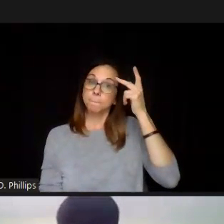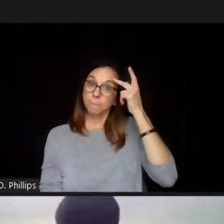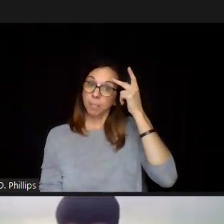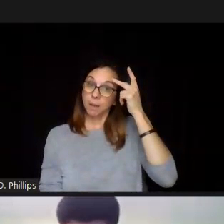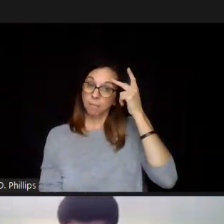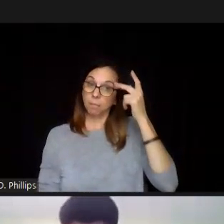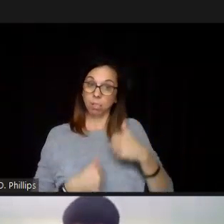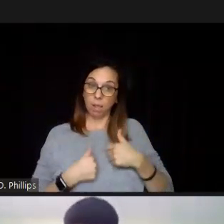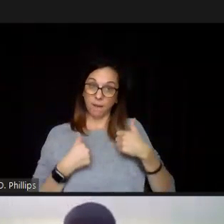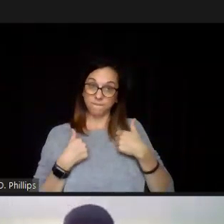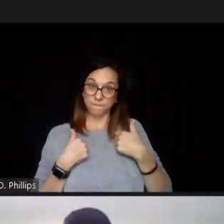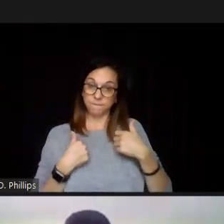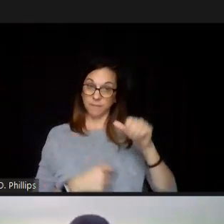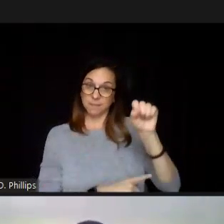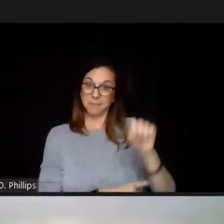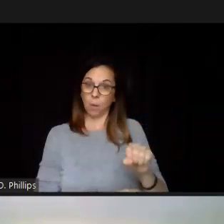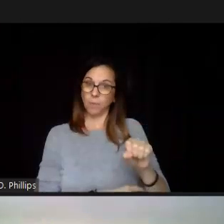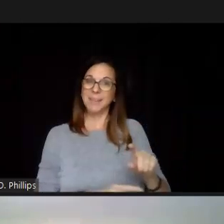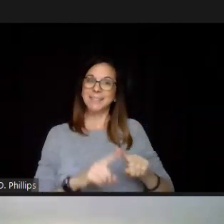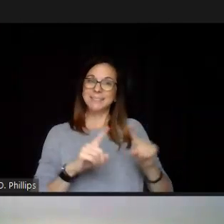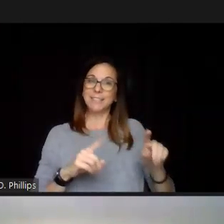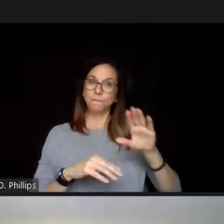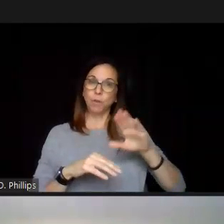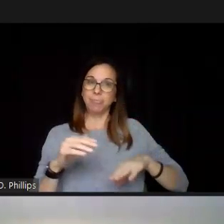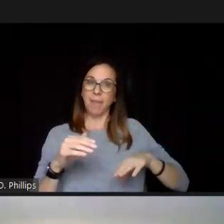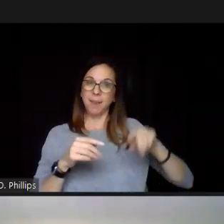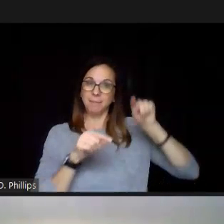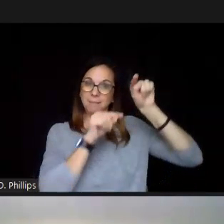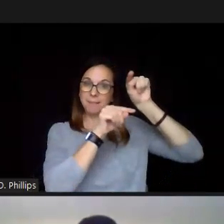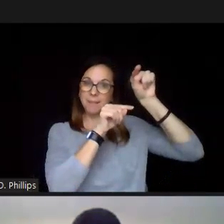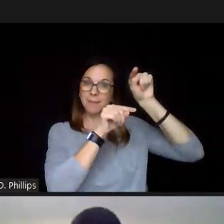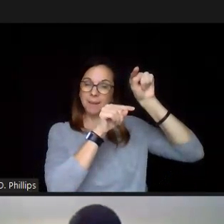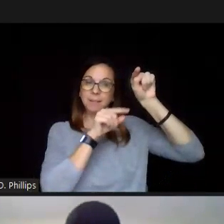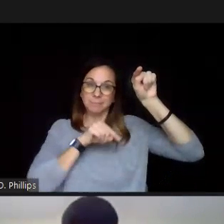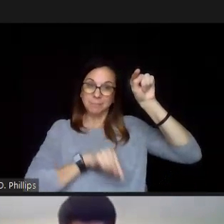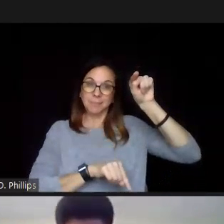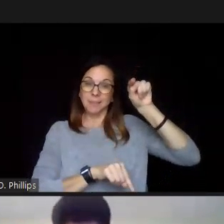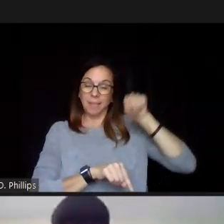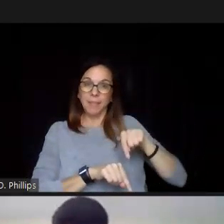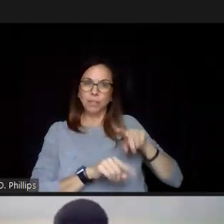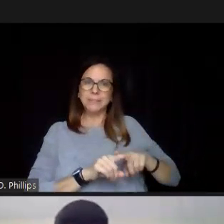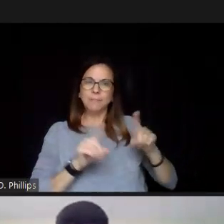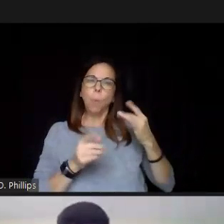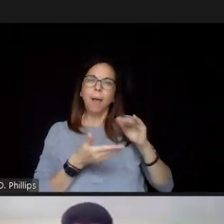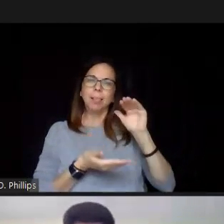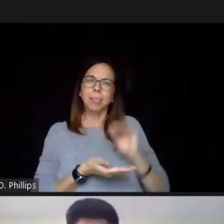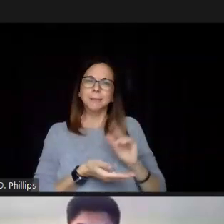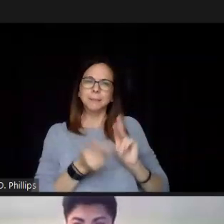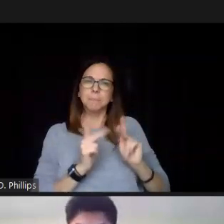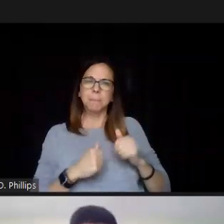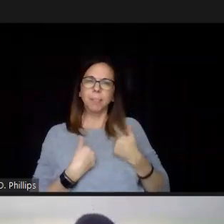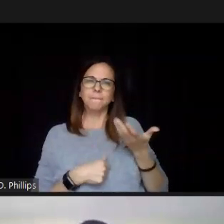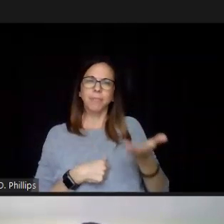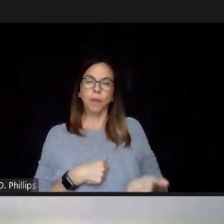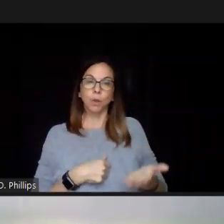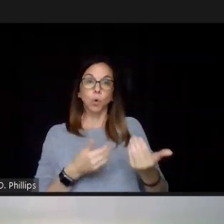in the South is very different than the other two regions, and that's mostly because there are so fewer people. You know,